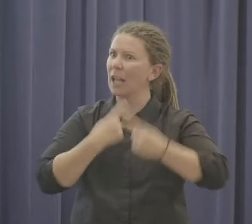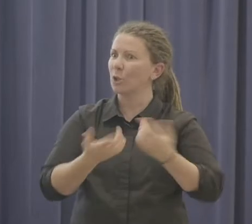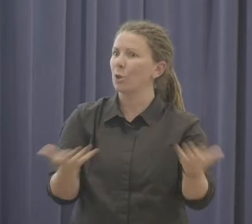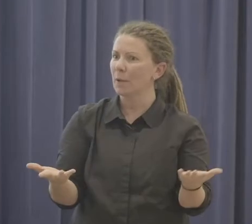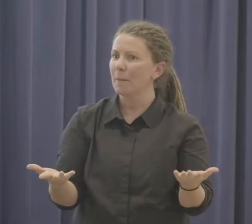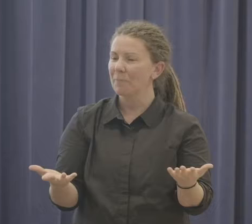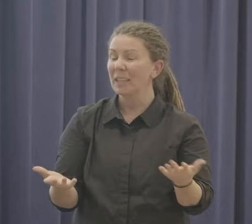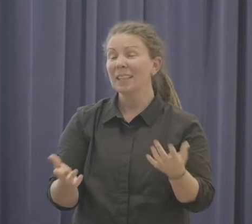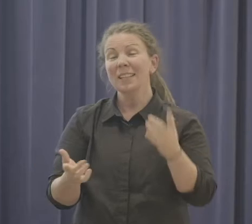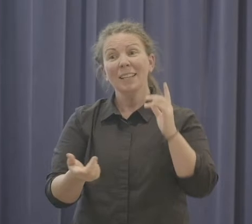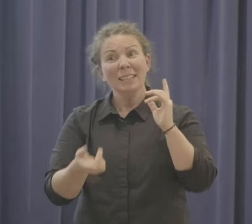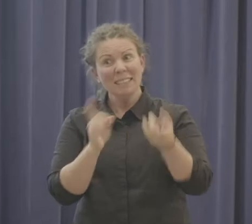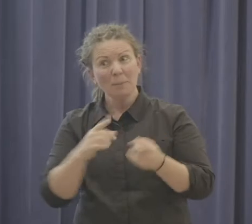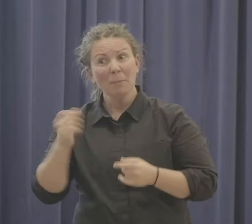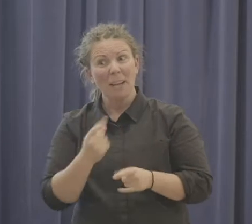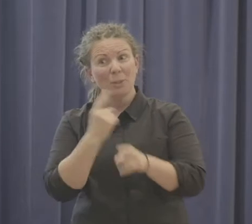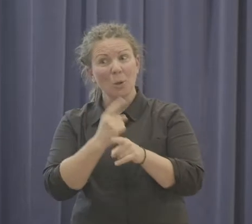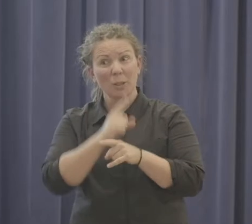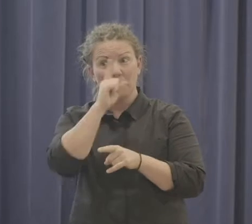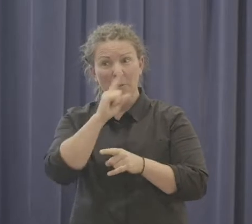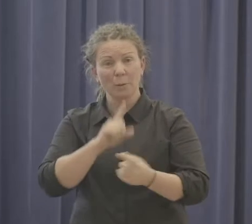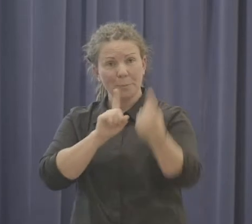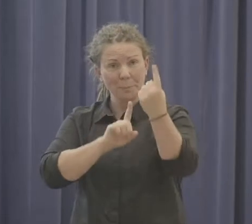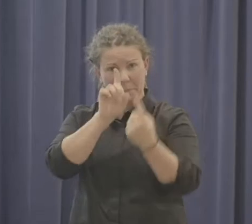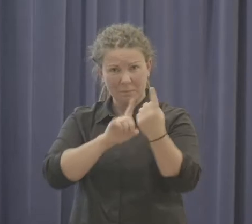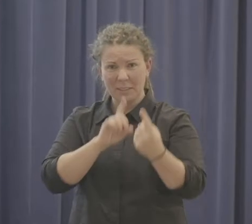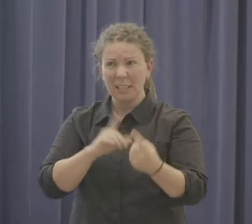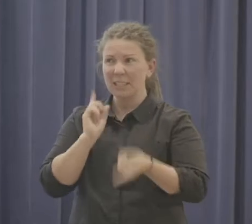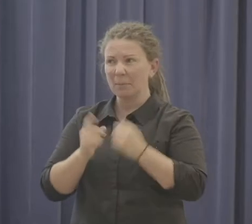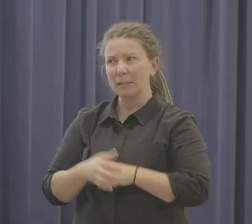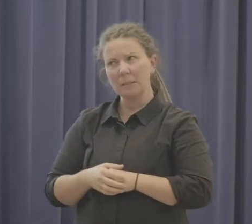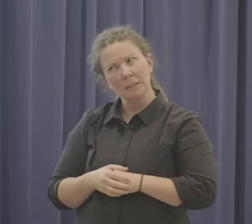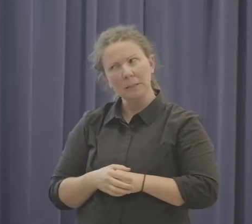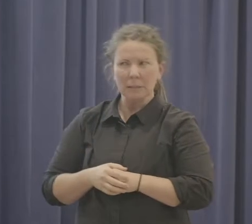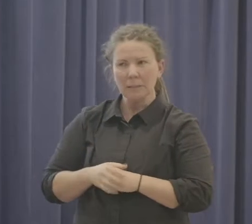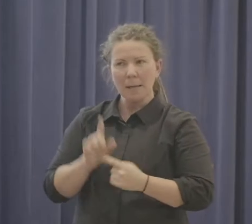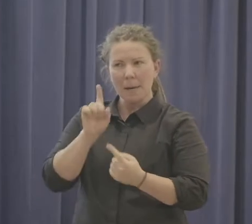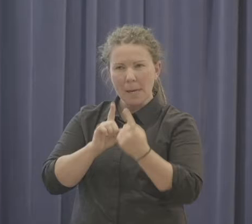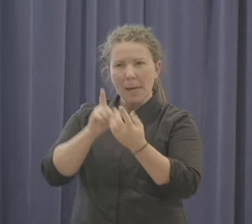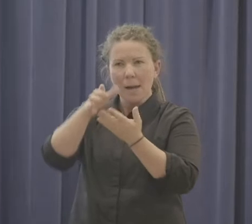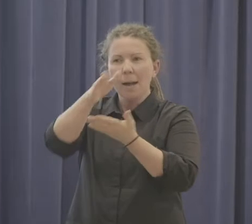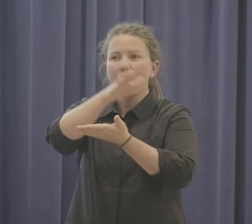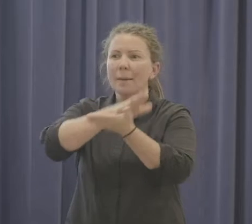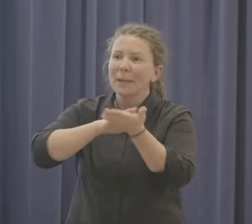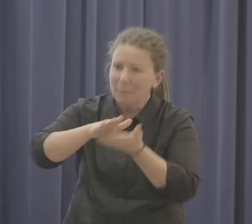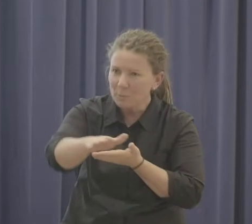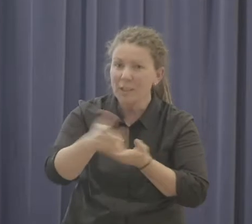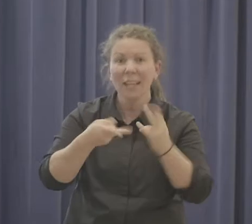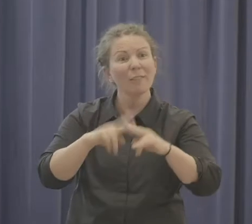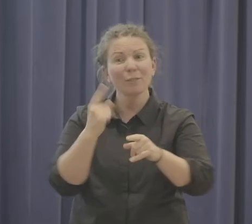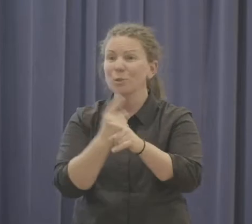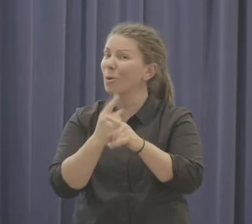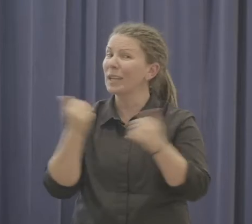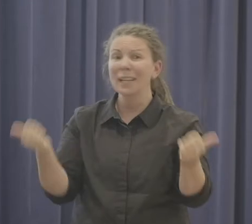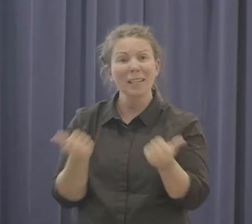leader means that sometimes you have to talk to people, even if at first they're unwilling to listen. I think that eventually, if you talk often